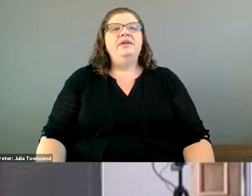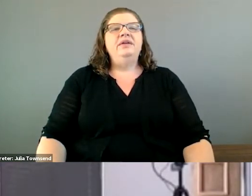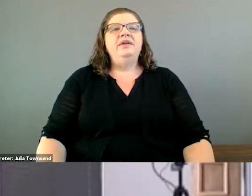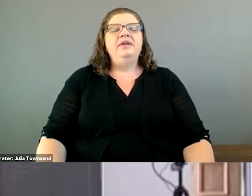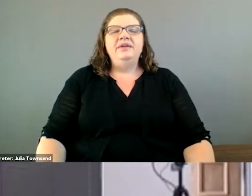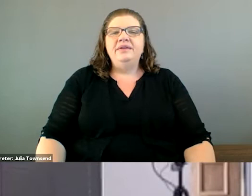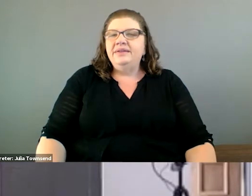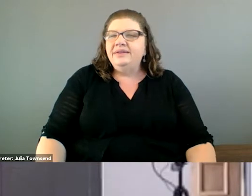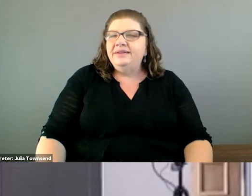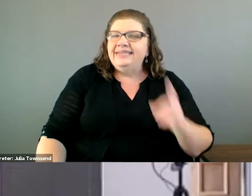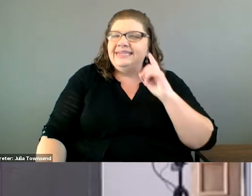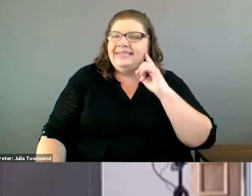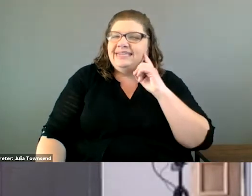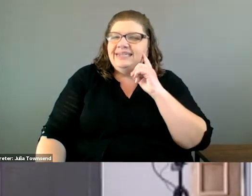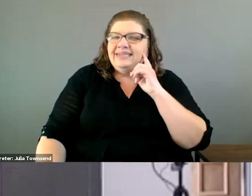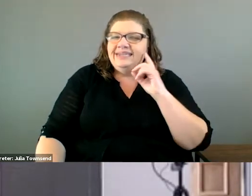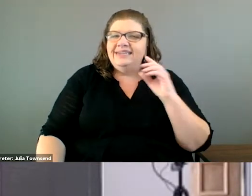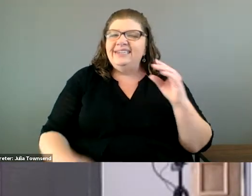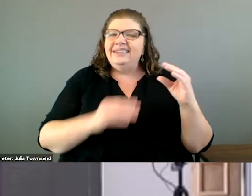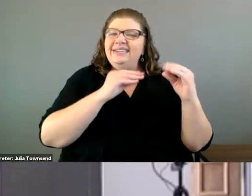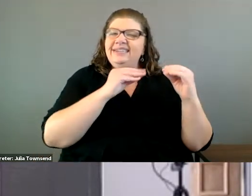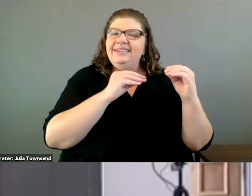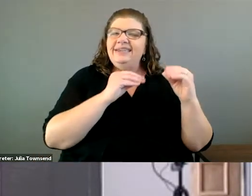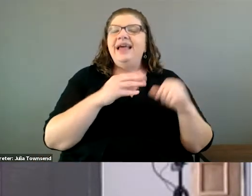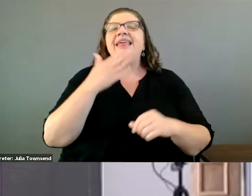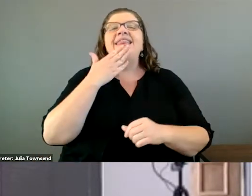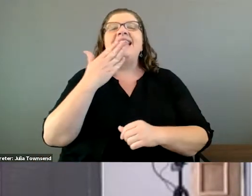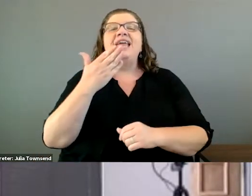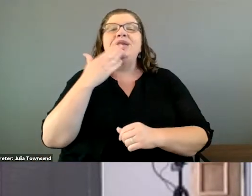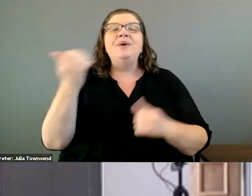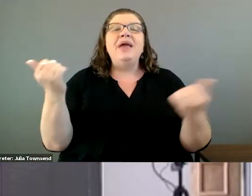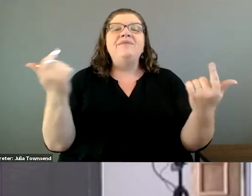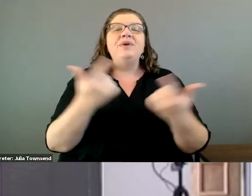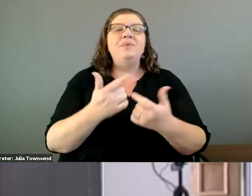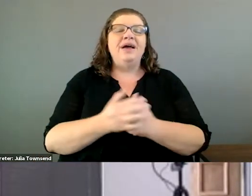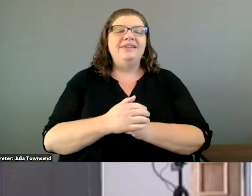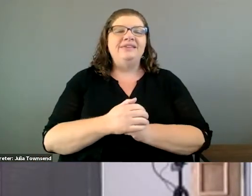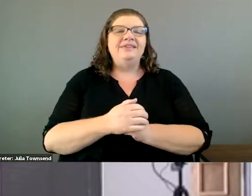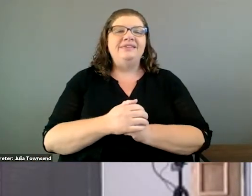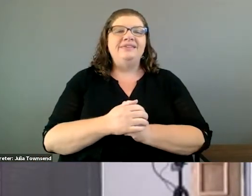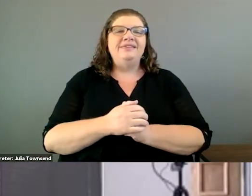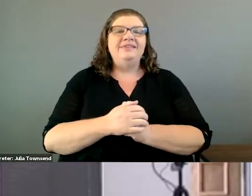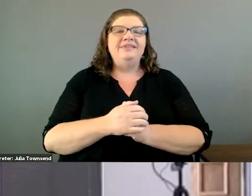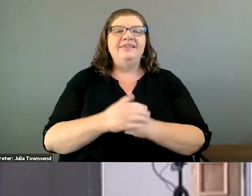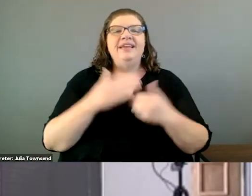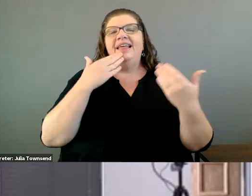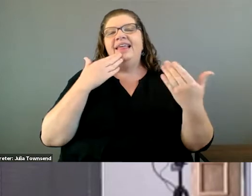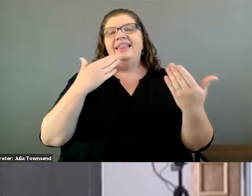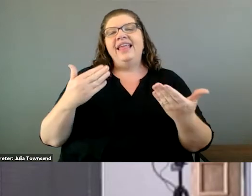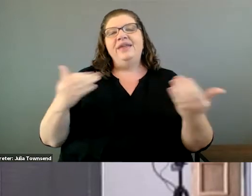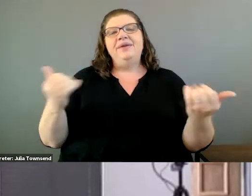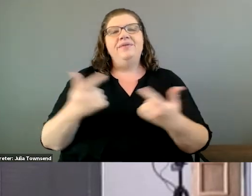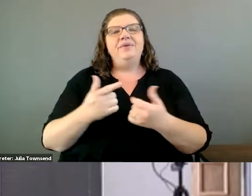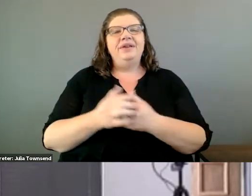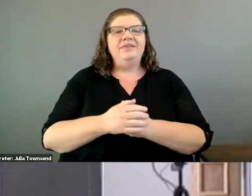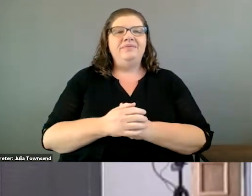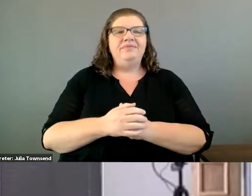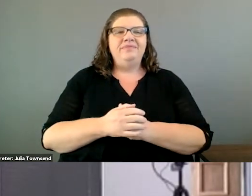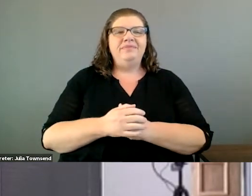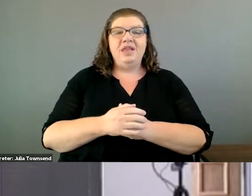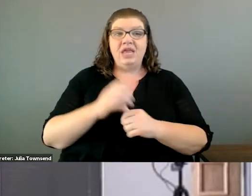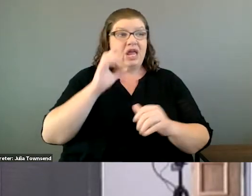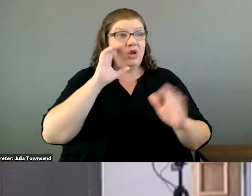Thank you, everyone. Picture with the board. Sure. I think this is like A photo with the board?